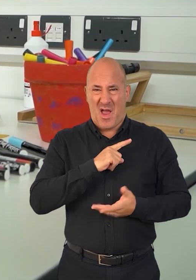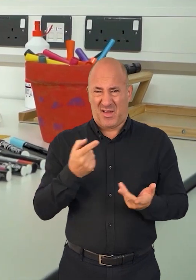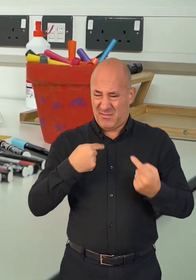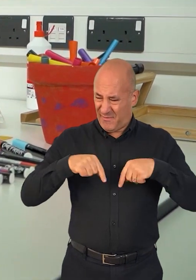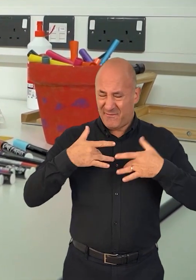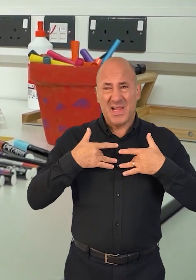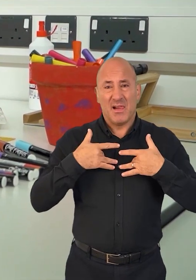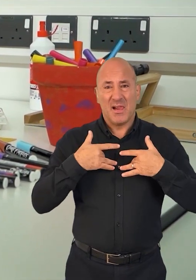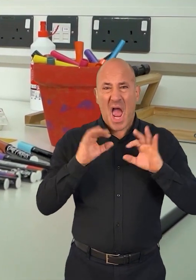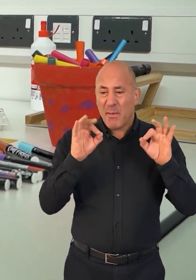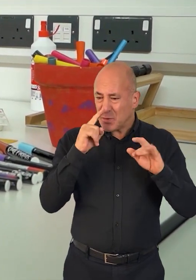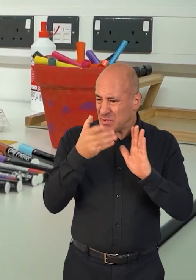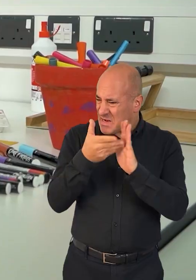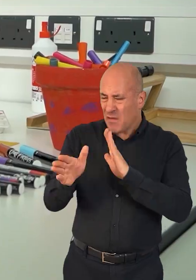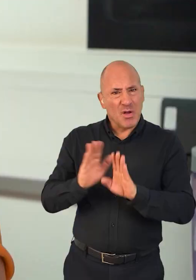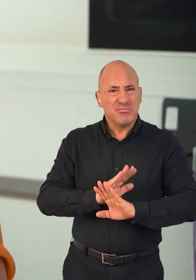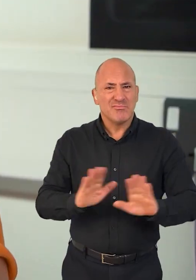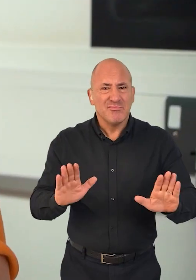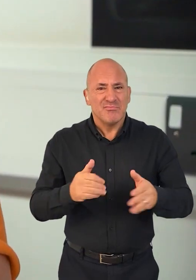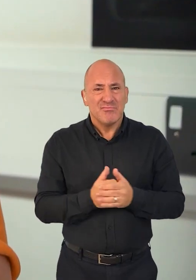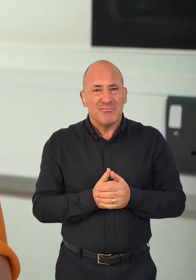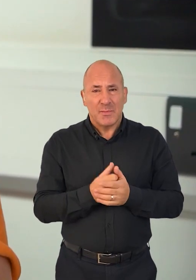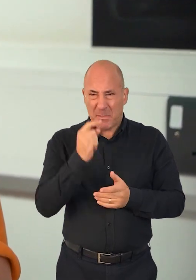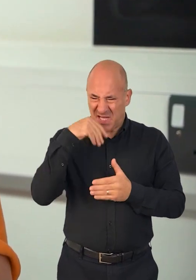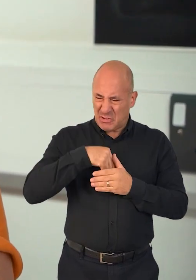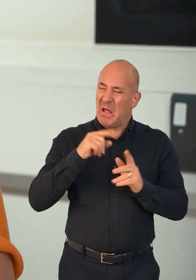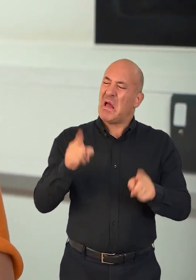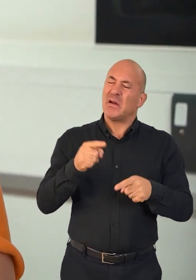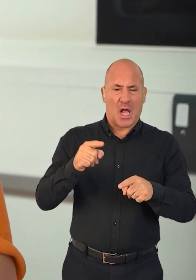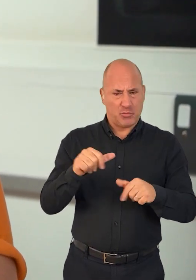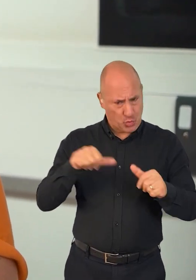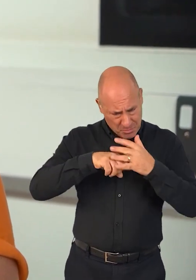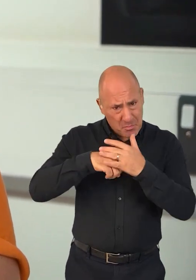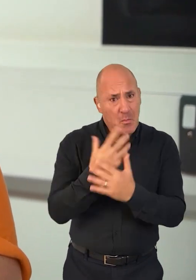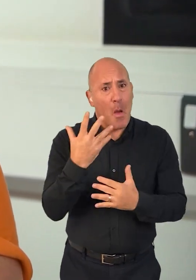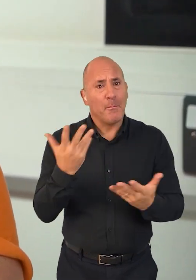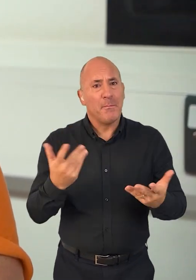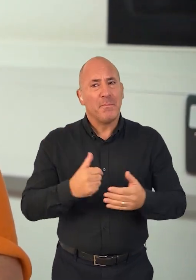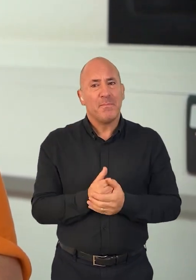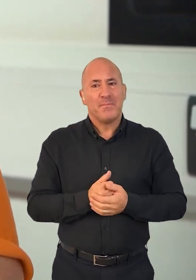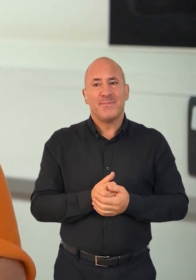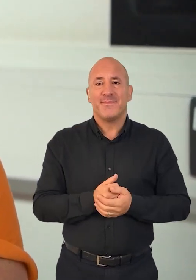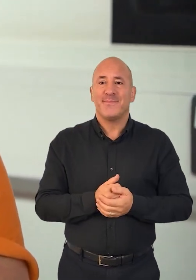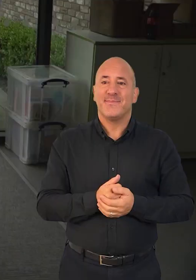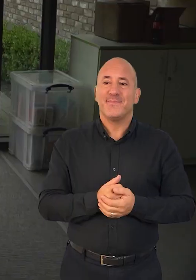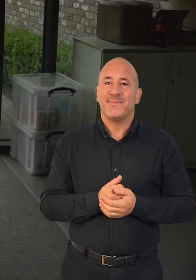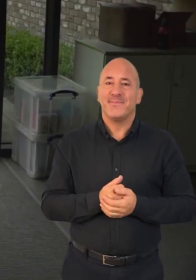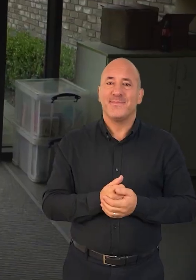Because we believe no one should be left out. No one should be unable to fulfil their potential.